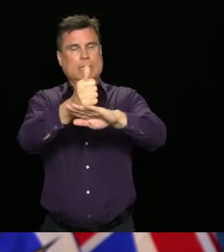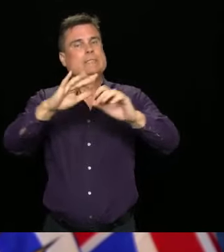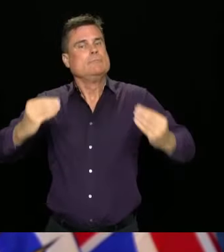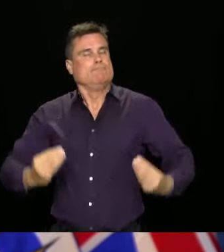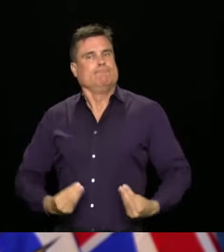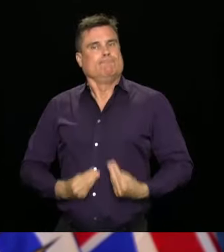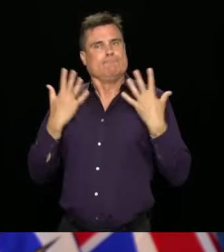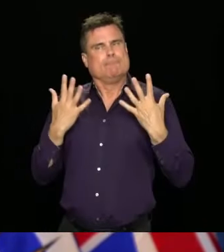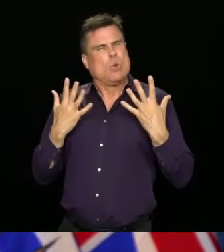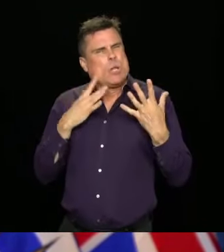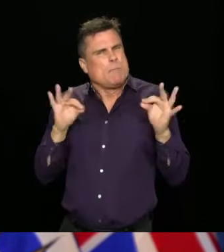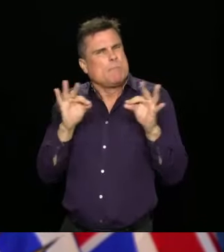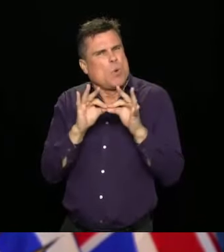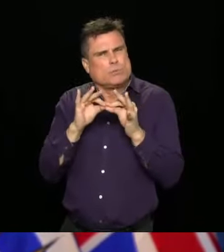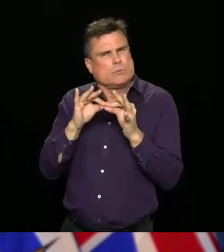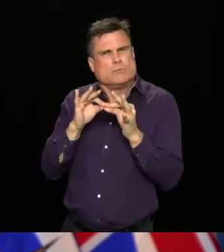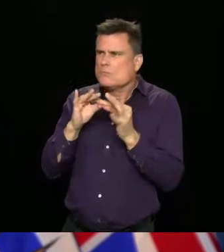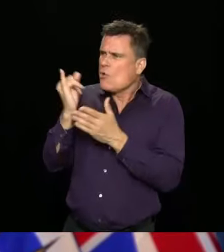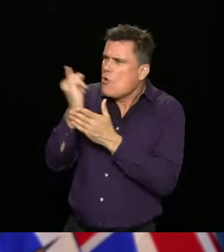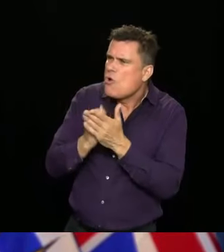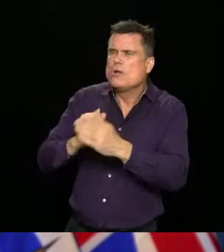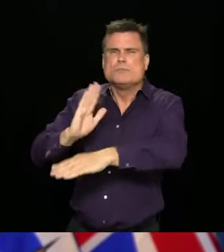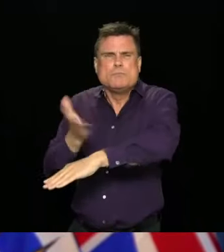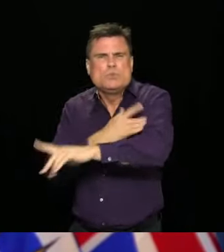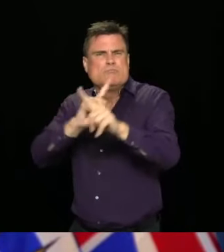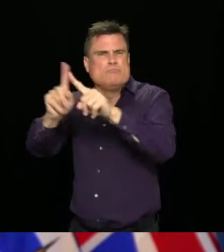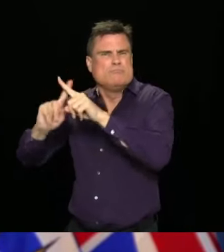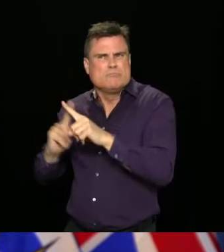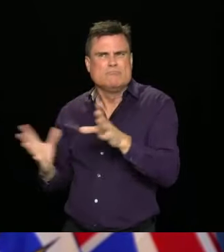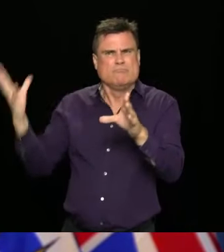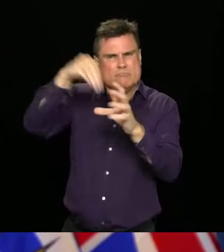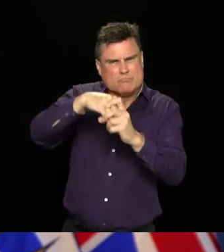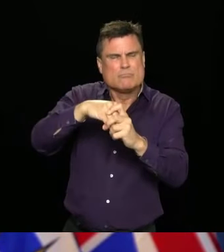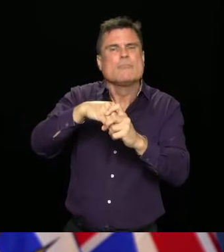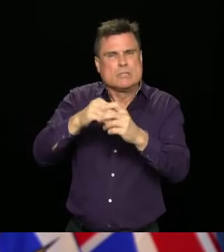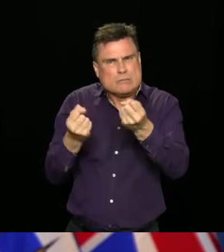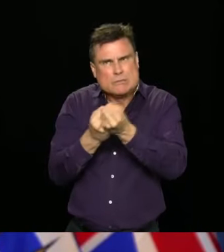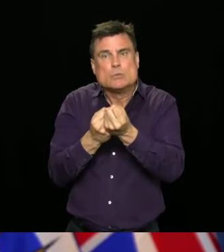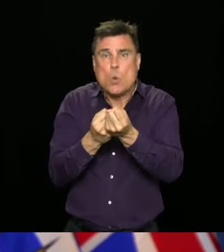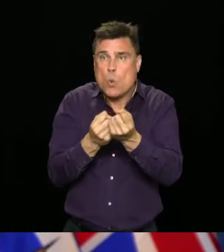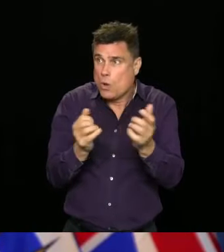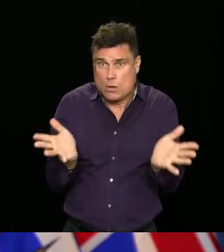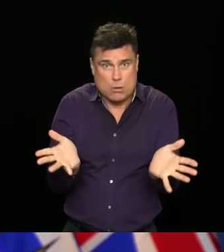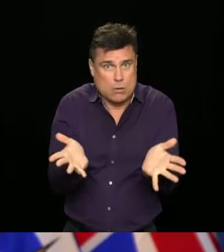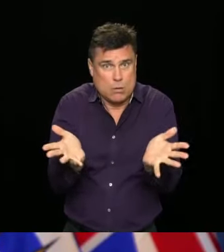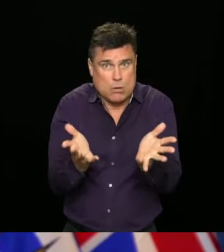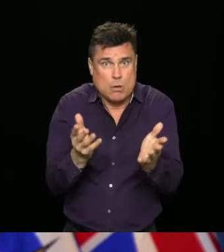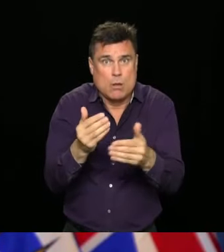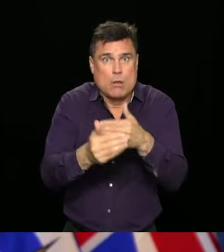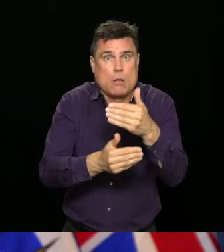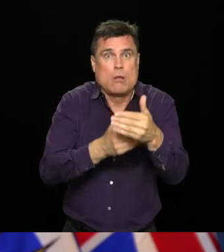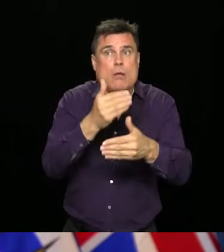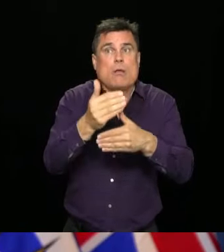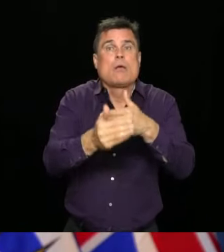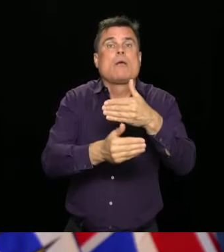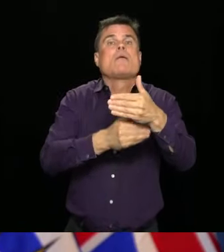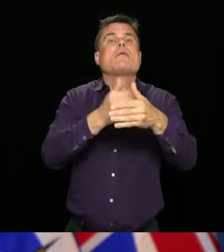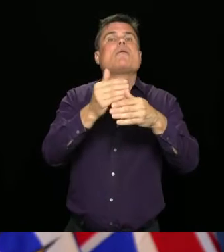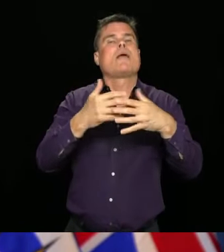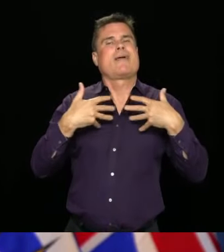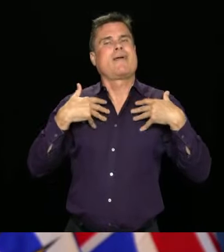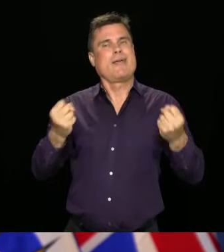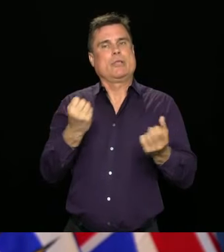we're, again, looking as we move into recovery, what kinds of supports can be in place in that sector as well. Next question is